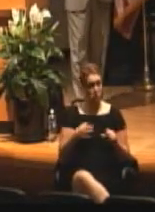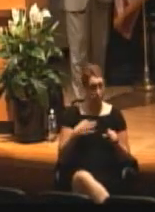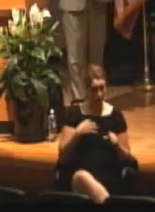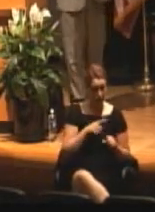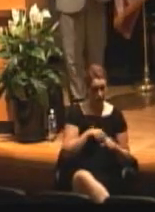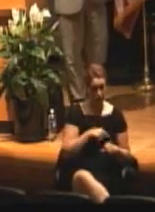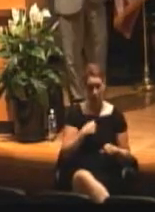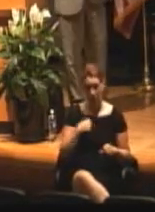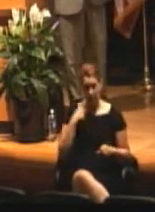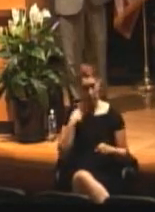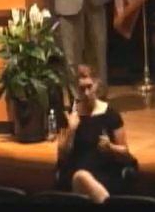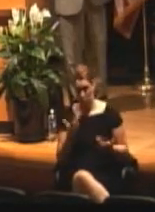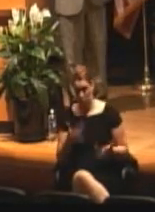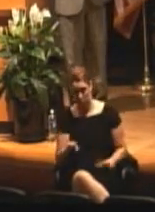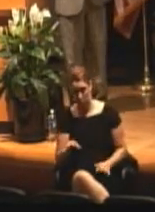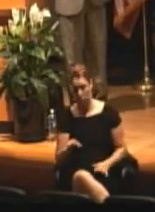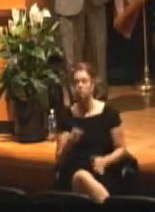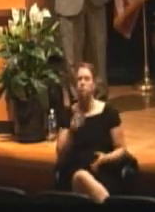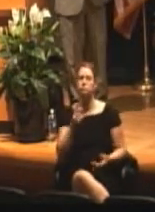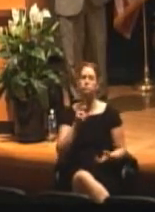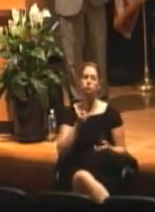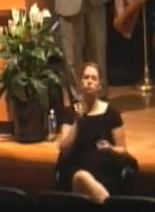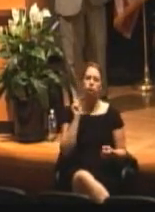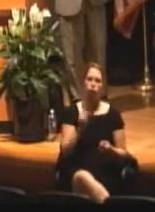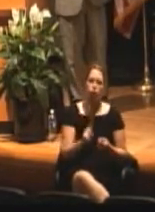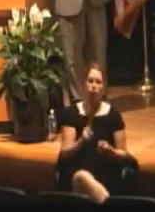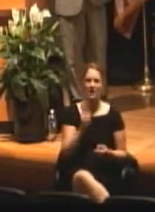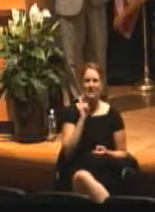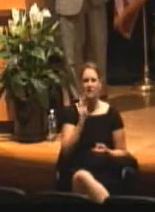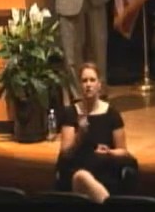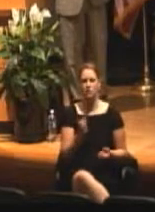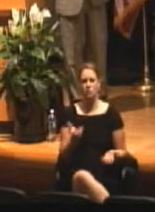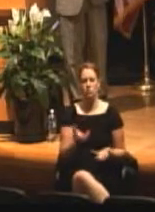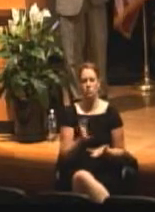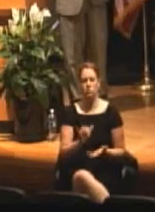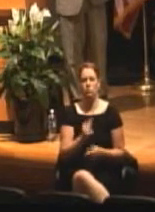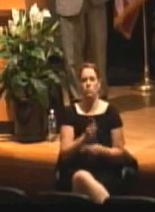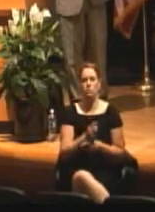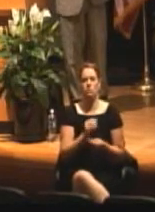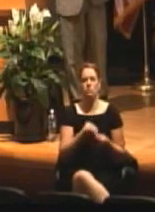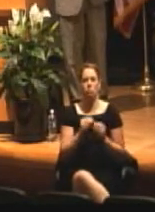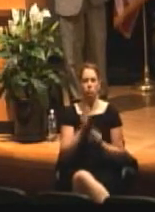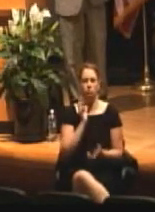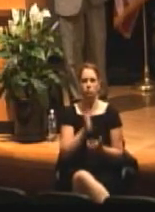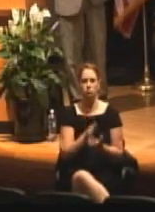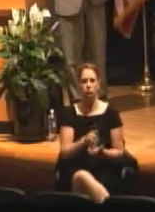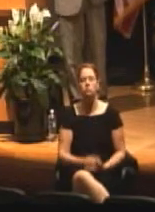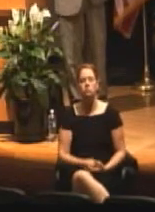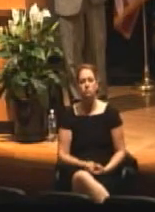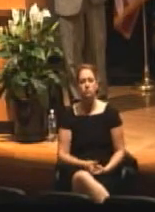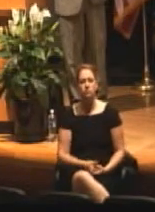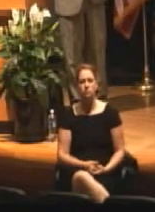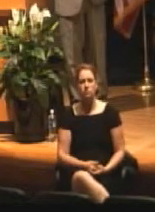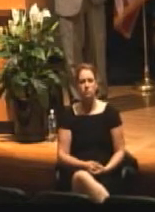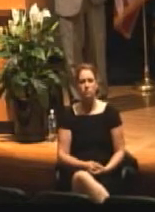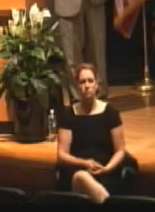route. We'll simply lower it down and find out what's gonna be the happy medium for everybody, and then go through that.